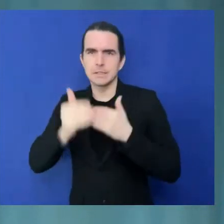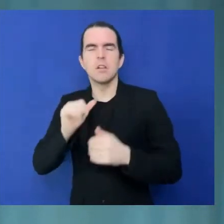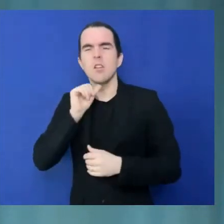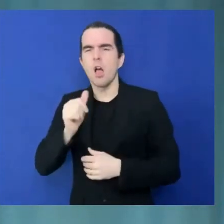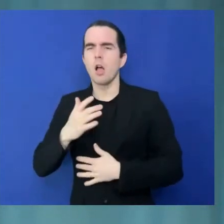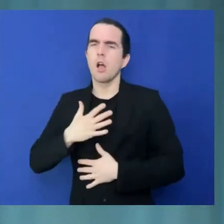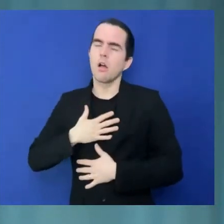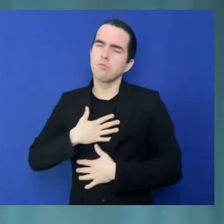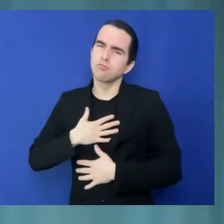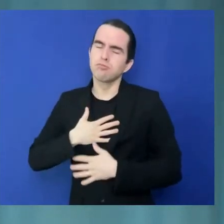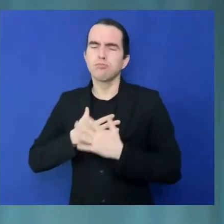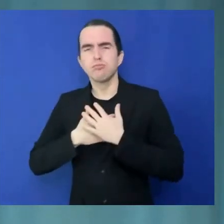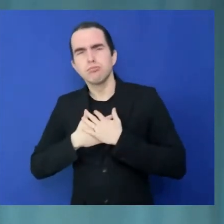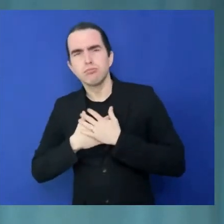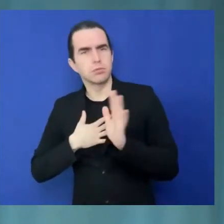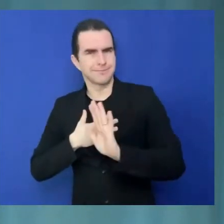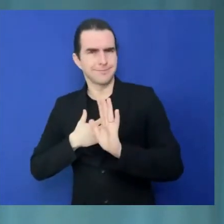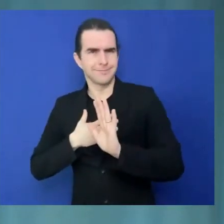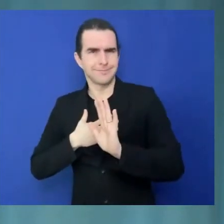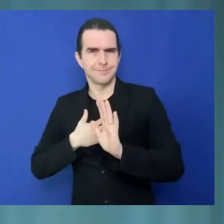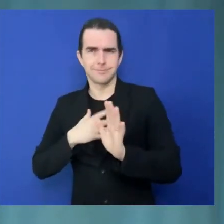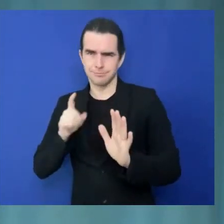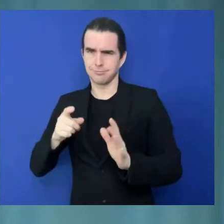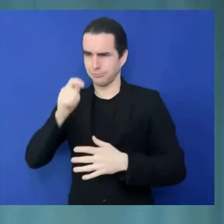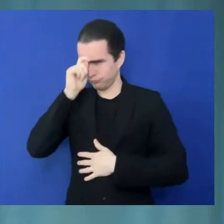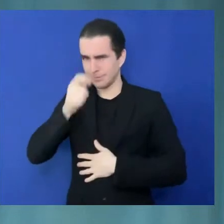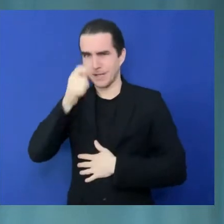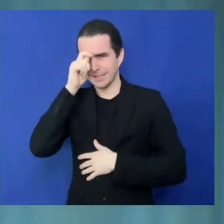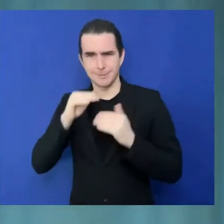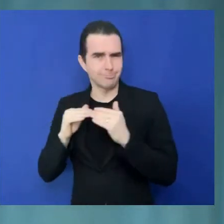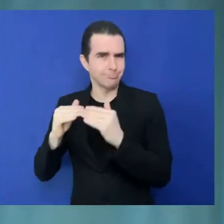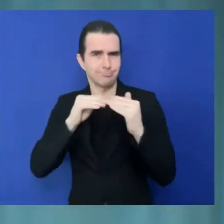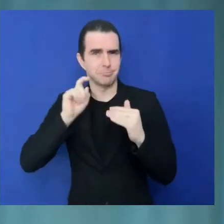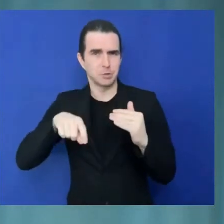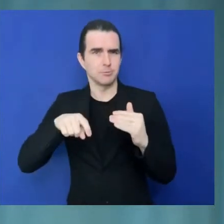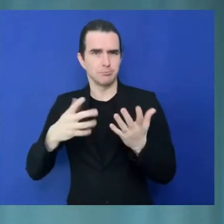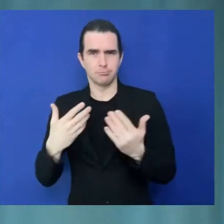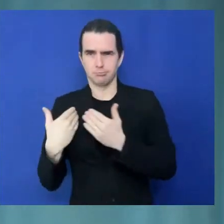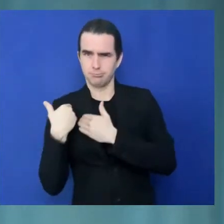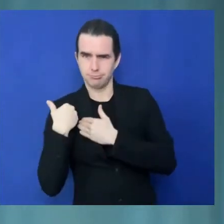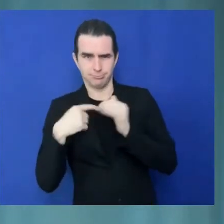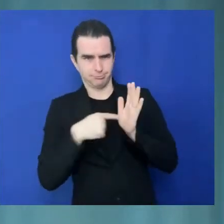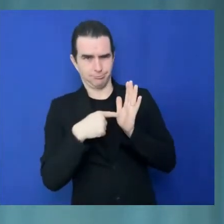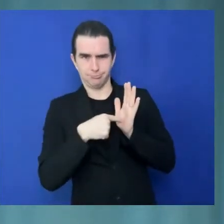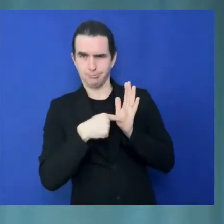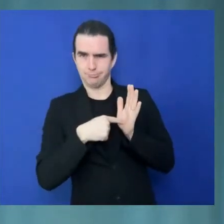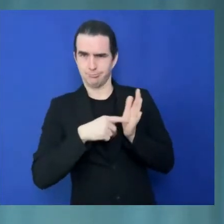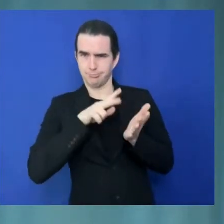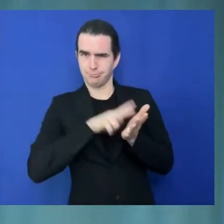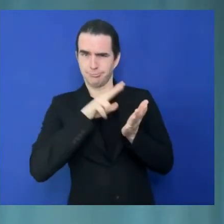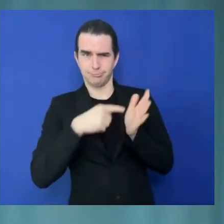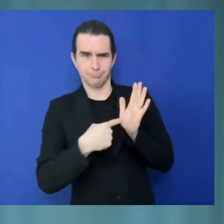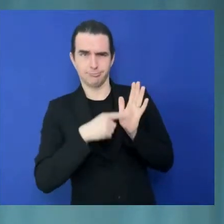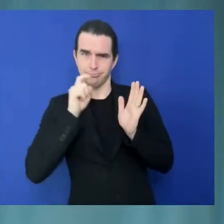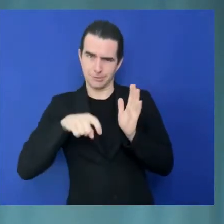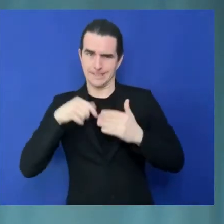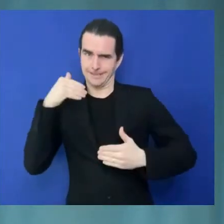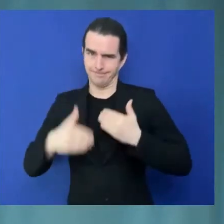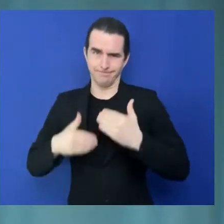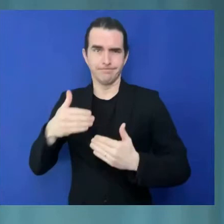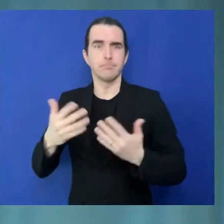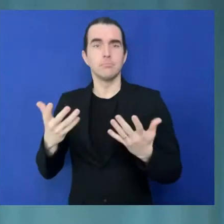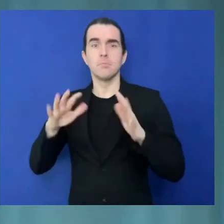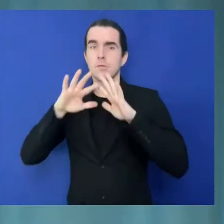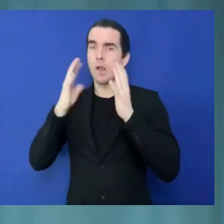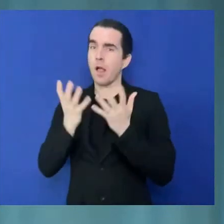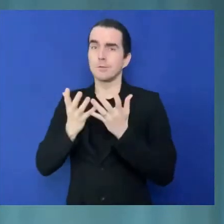this equation is the voice of people with disabilities. They have made it clear to us when they proclaimed nothing about us without us.